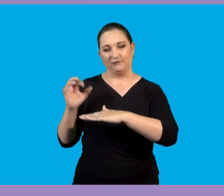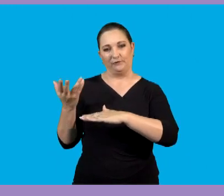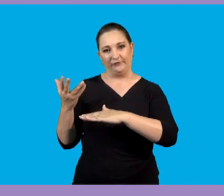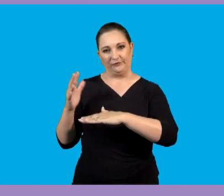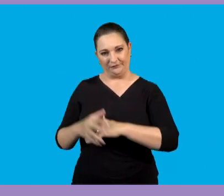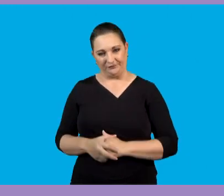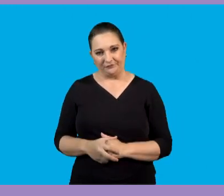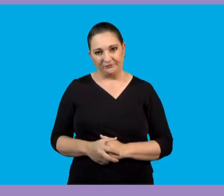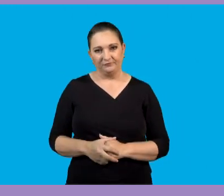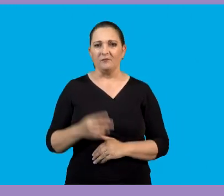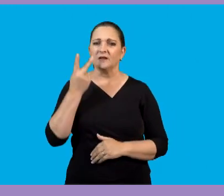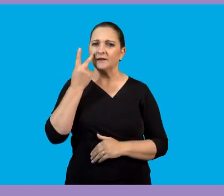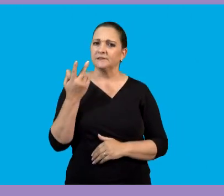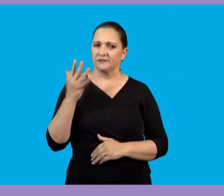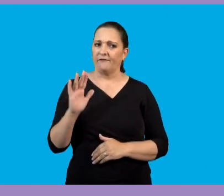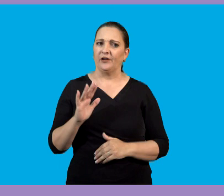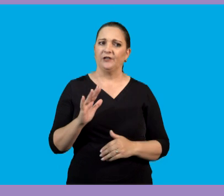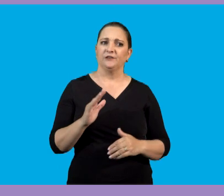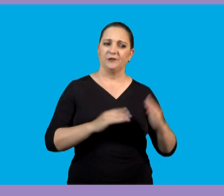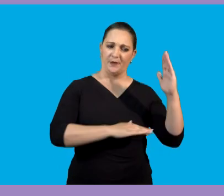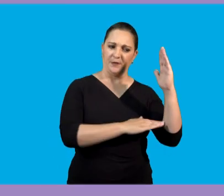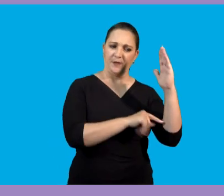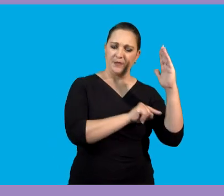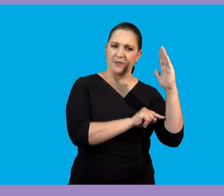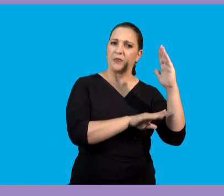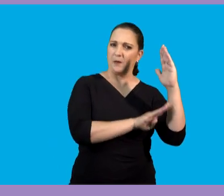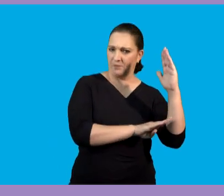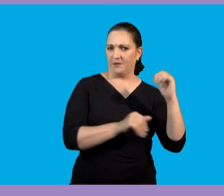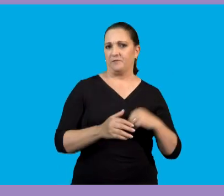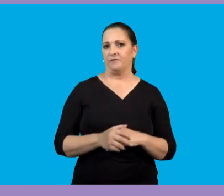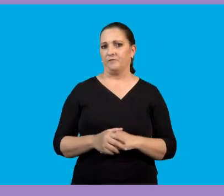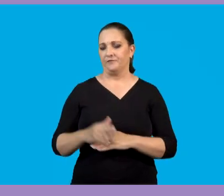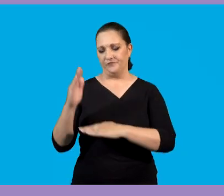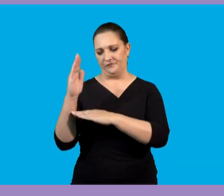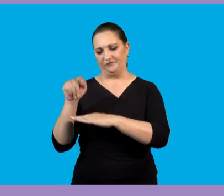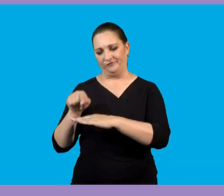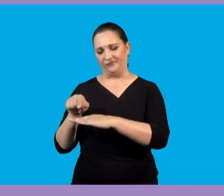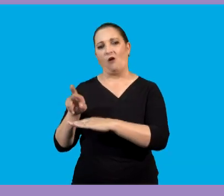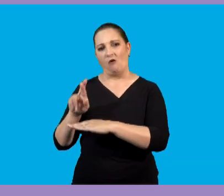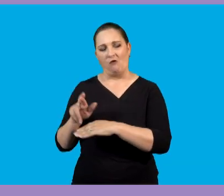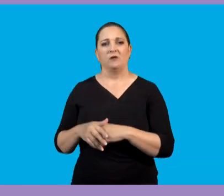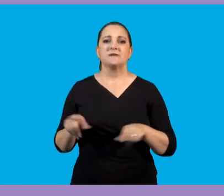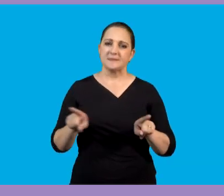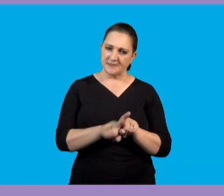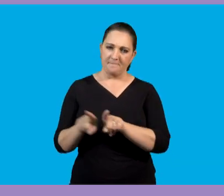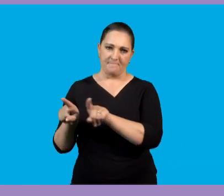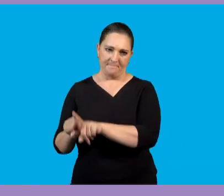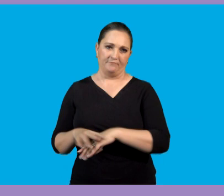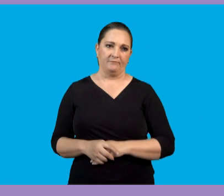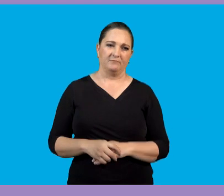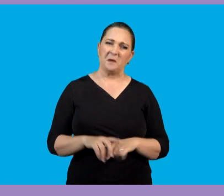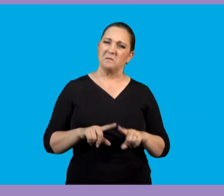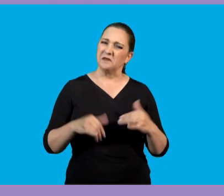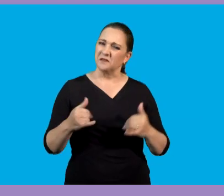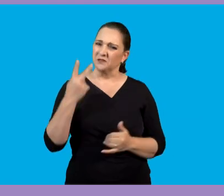also 90 degrees. So we can see that angle B is equals to angle R. But when we look at